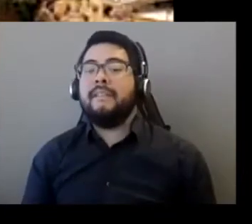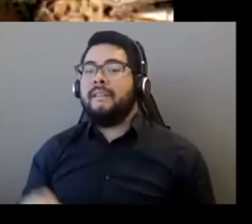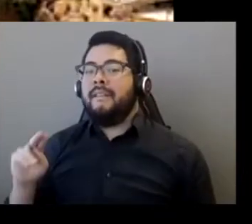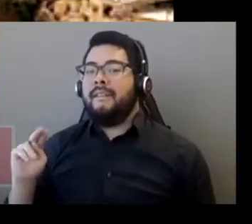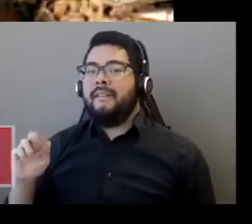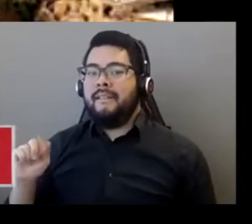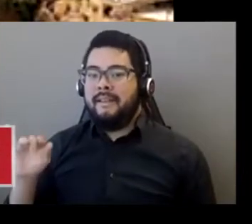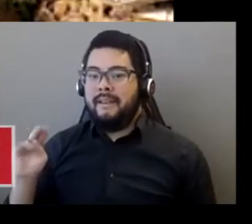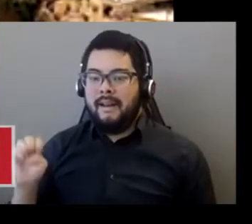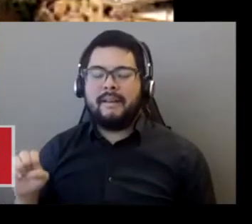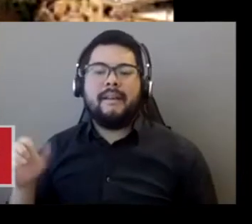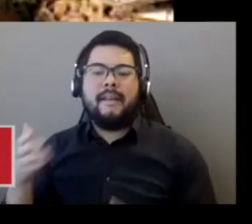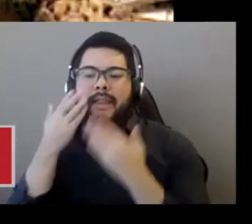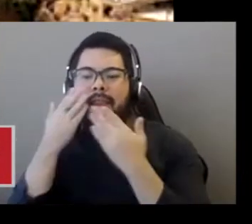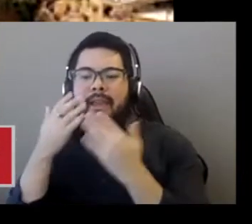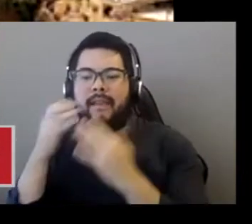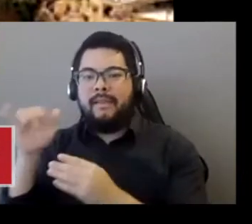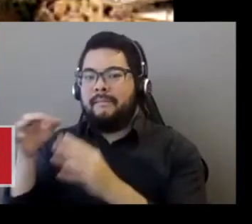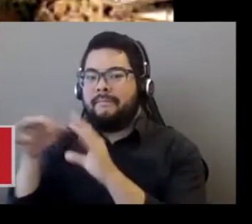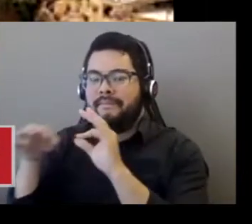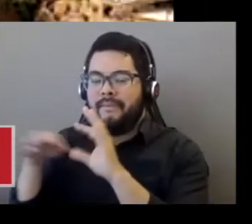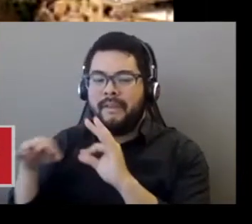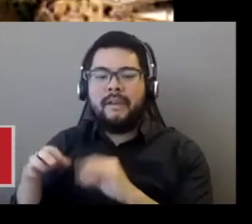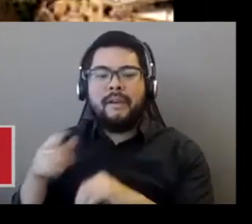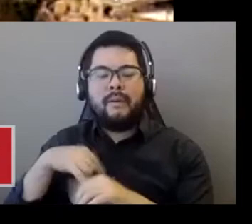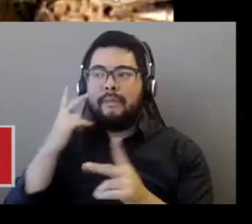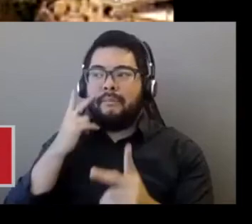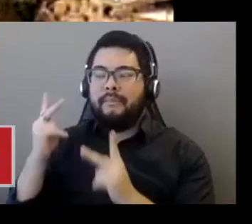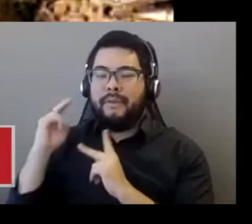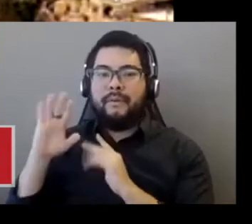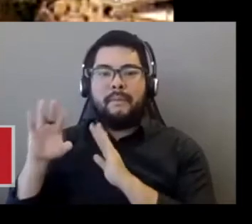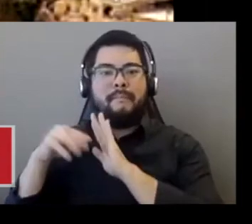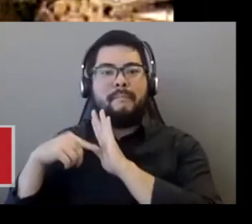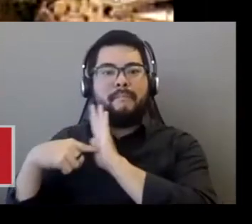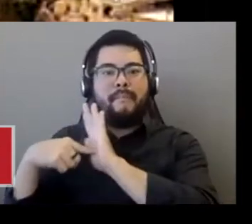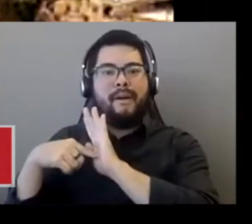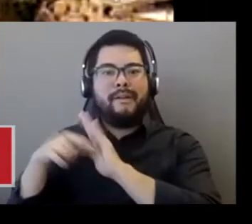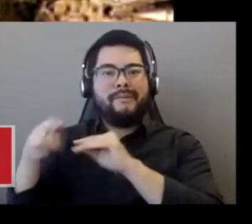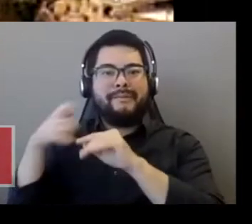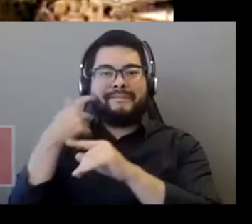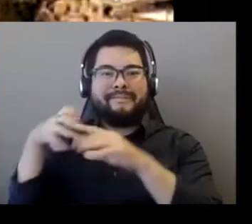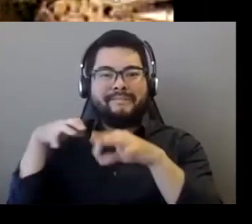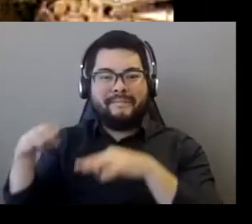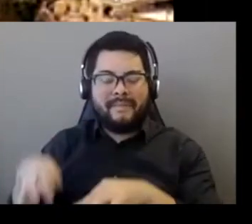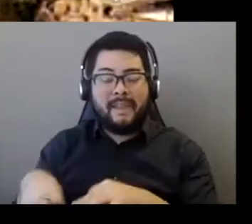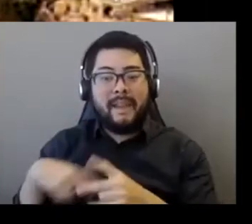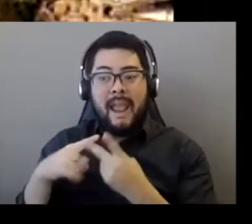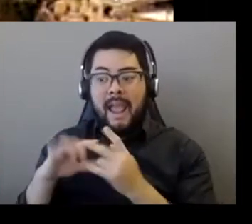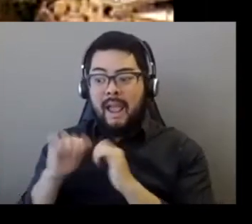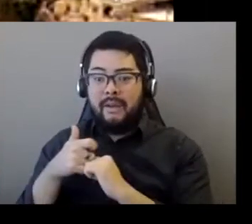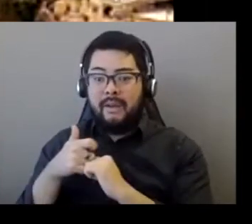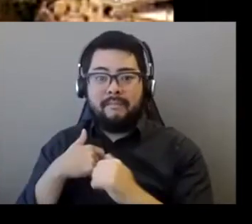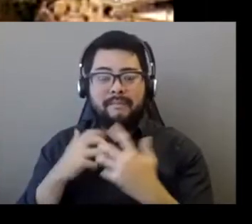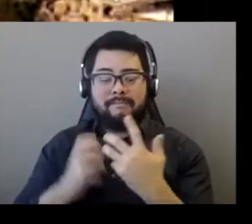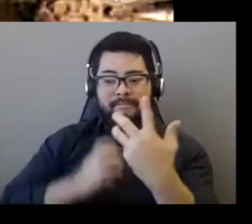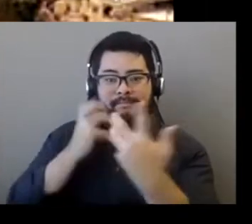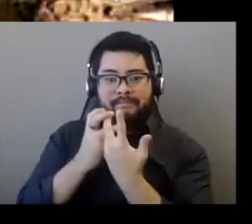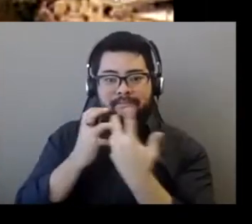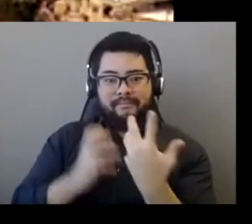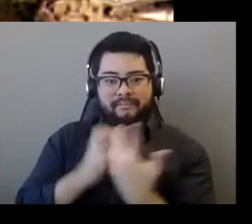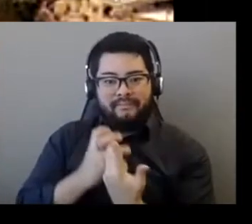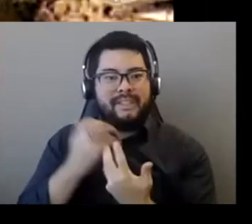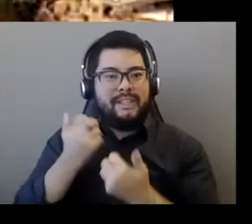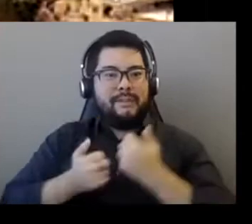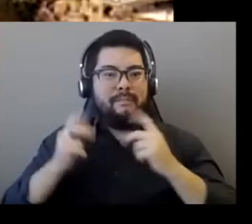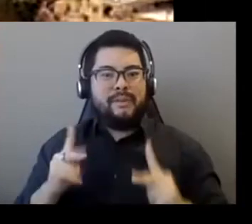we can all reflect back on the model that you've shared and then think of how to make it specific for each person's